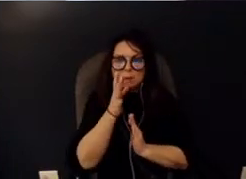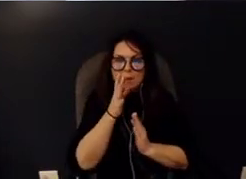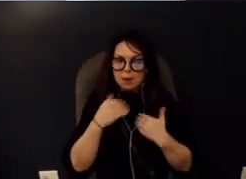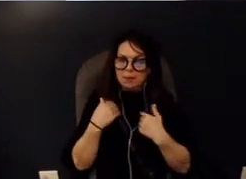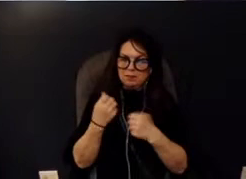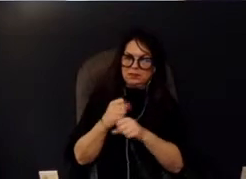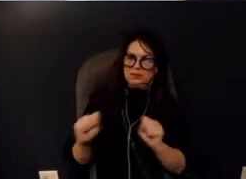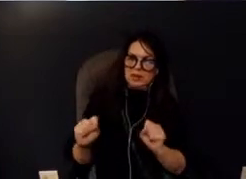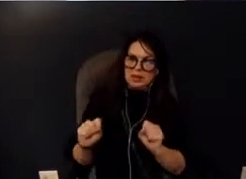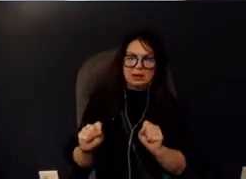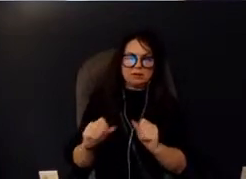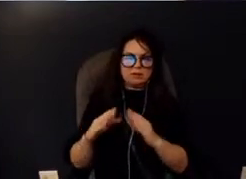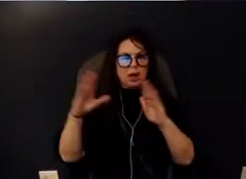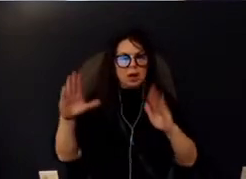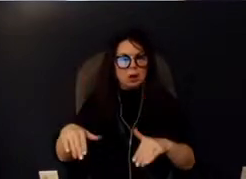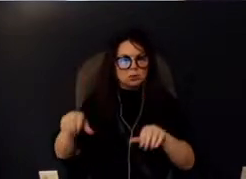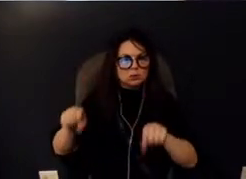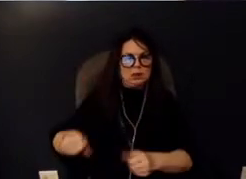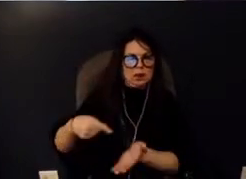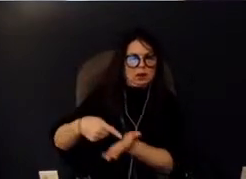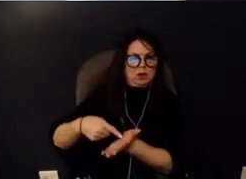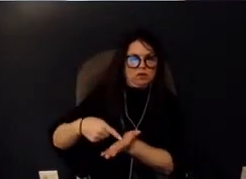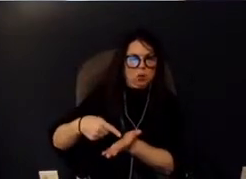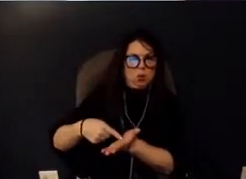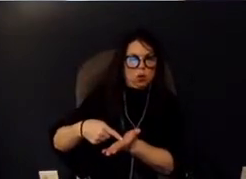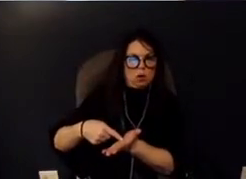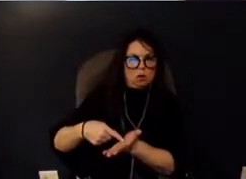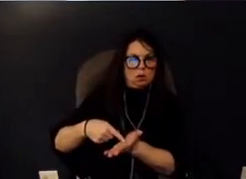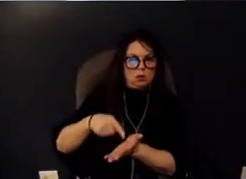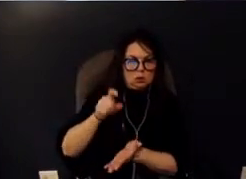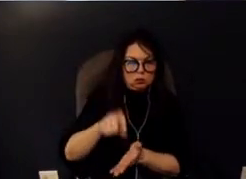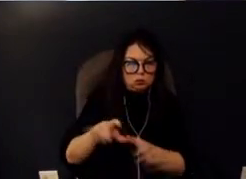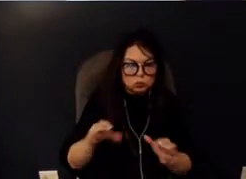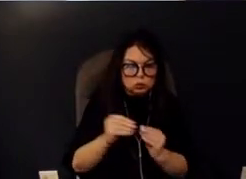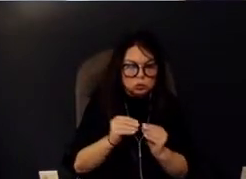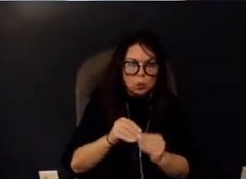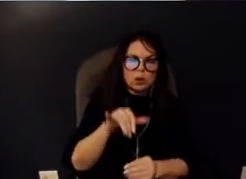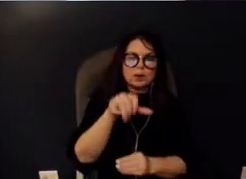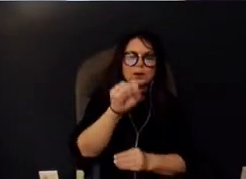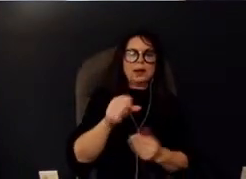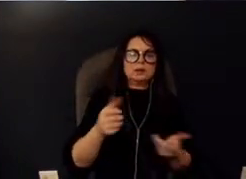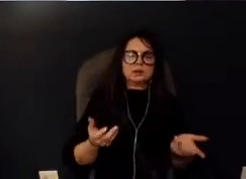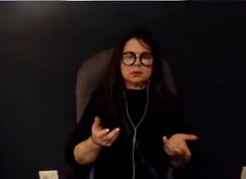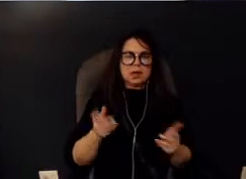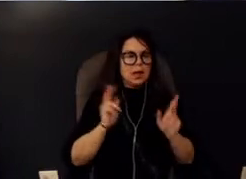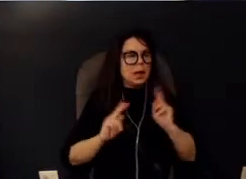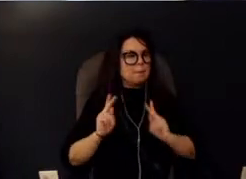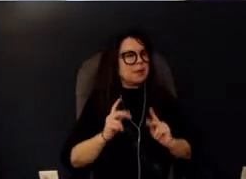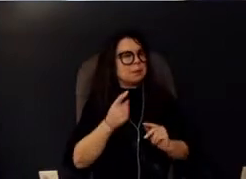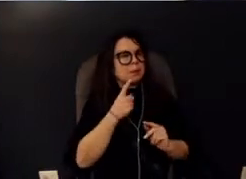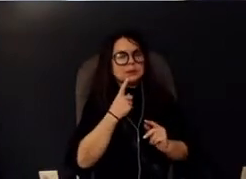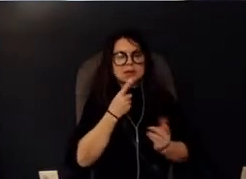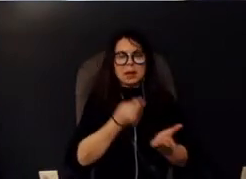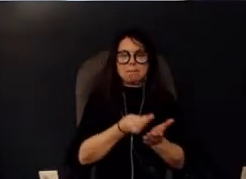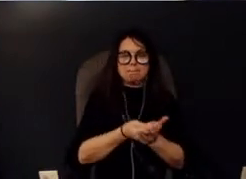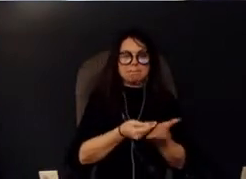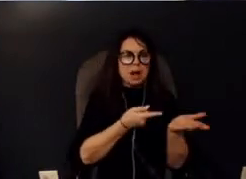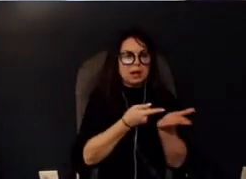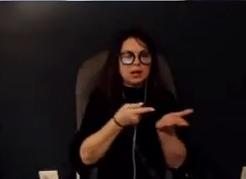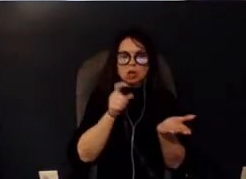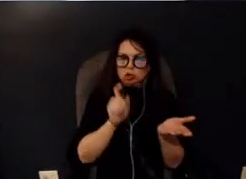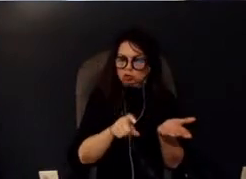Do we need to do more? Absolutely. People say money should be used to get homeless people off the